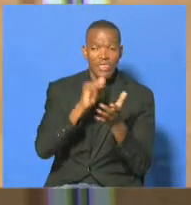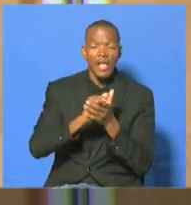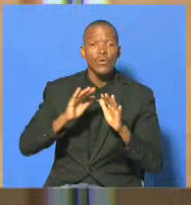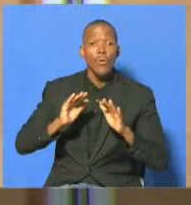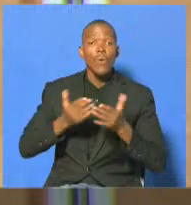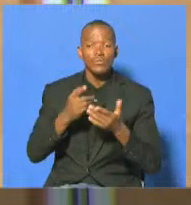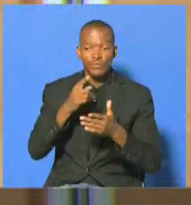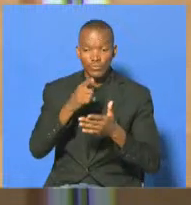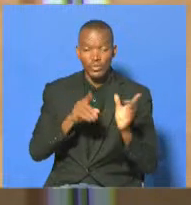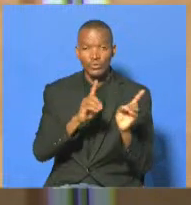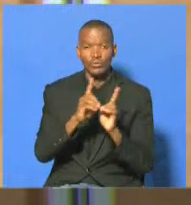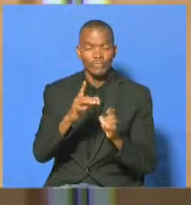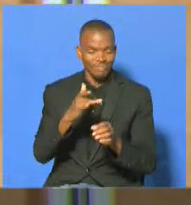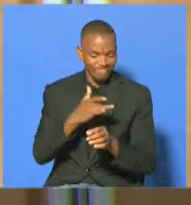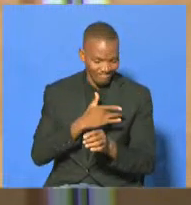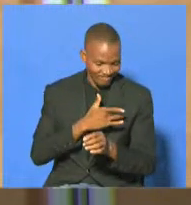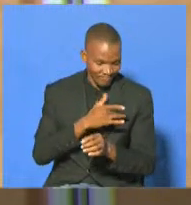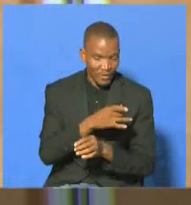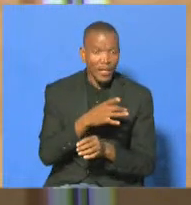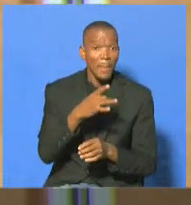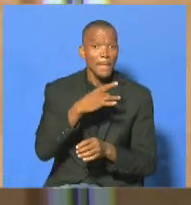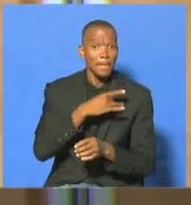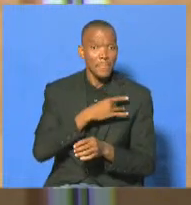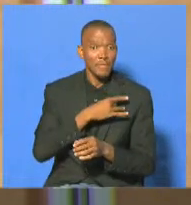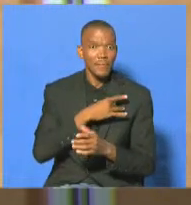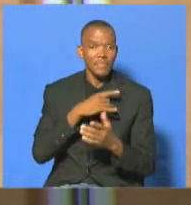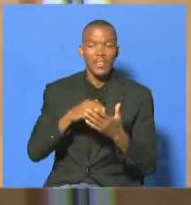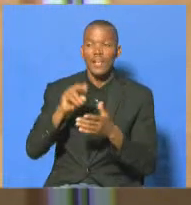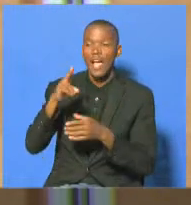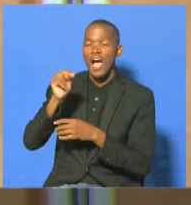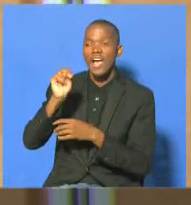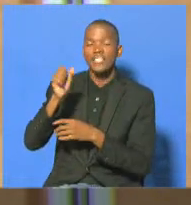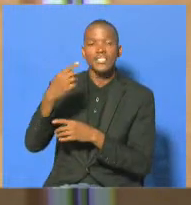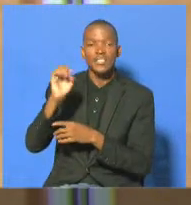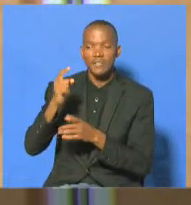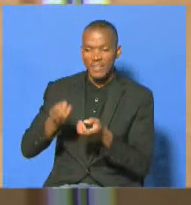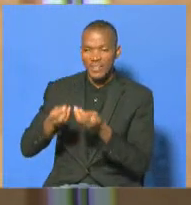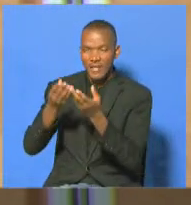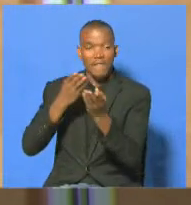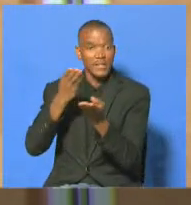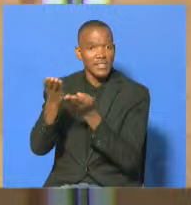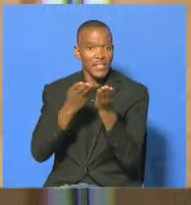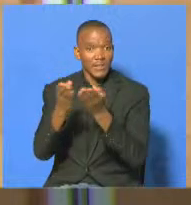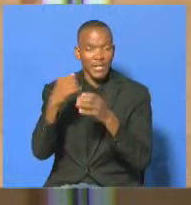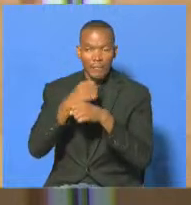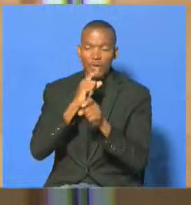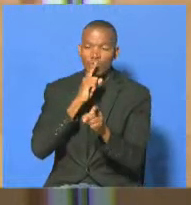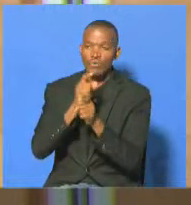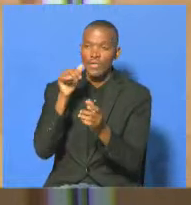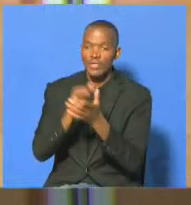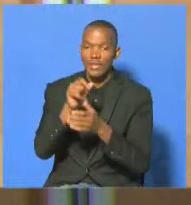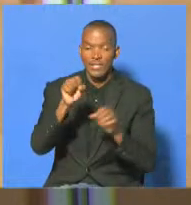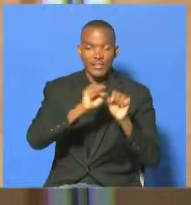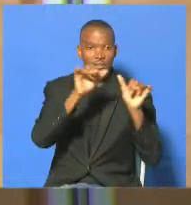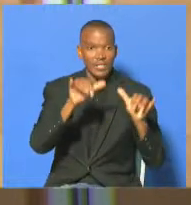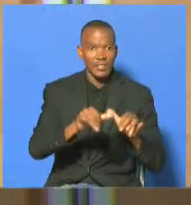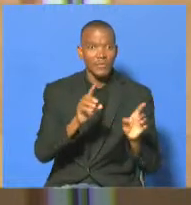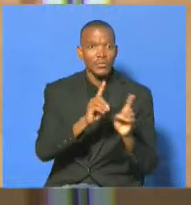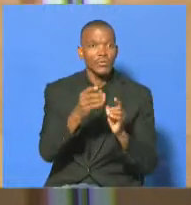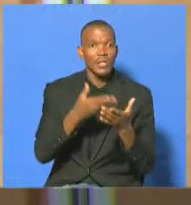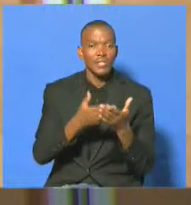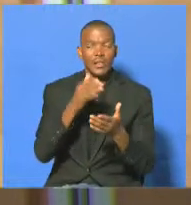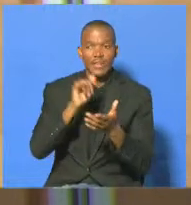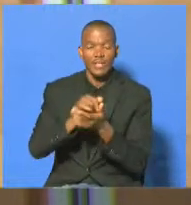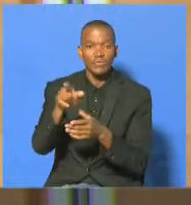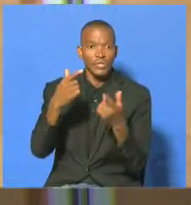heart. Hunters render a service to nature and to society. And that's what we